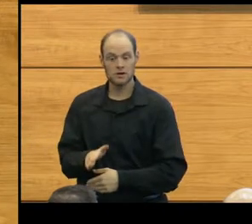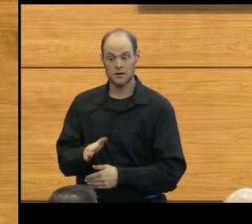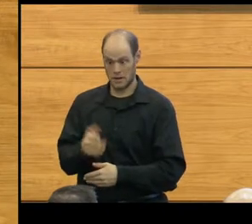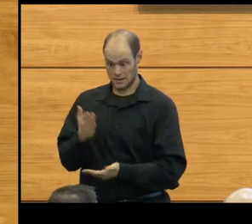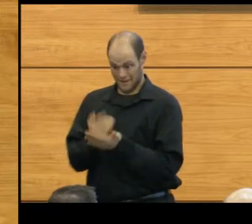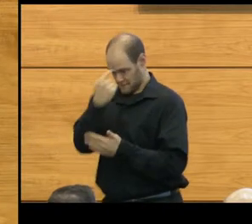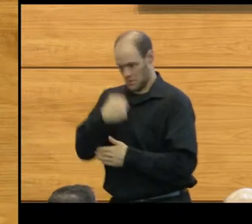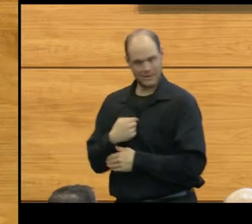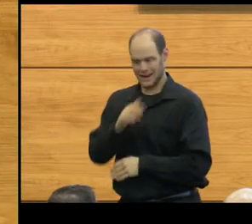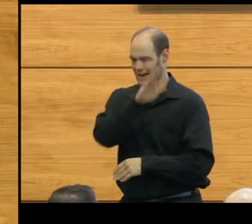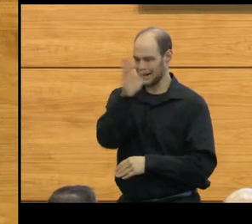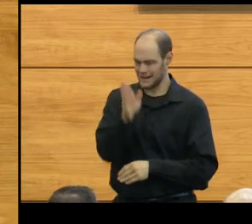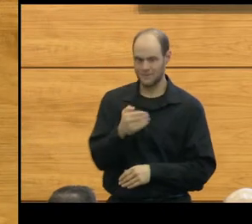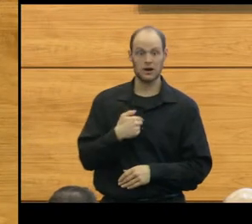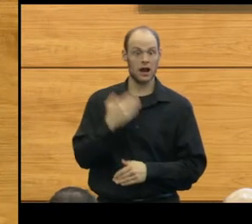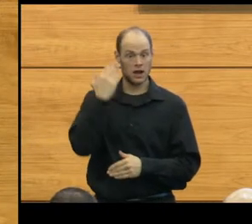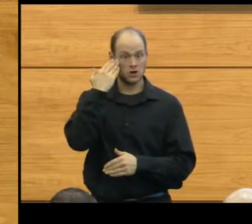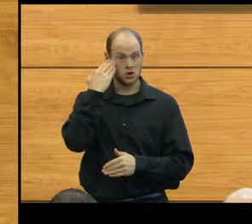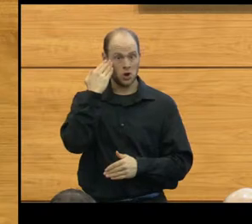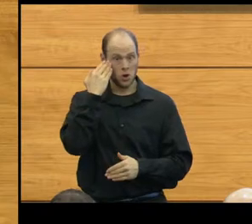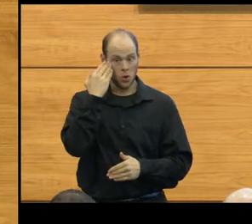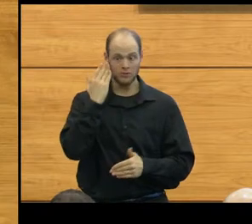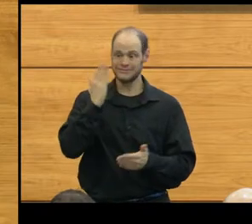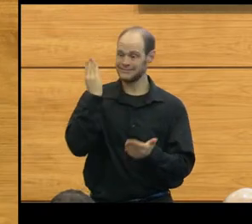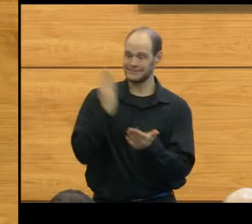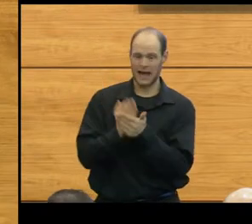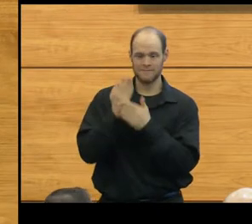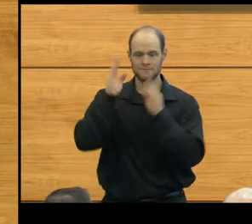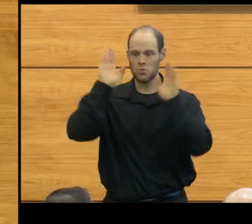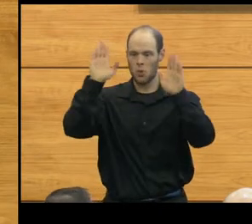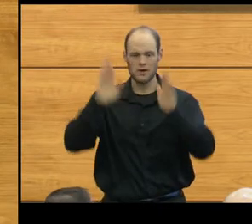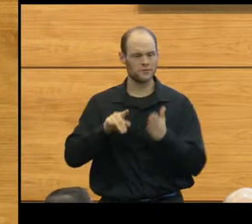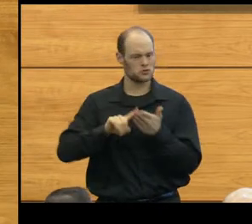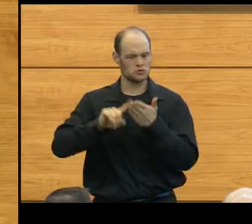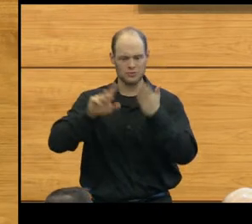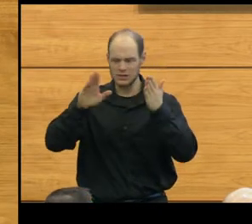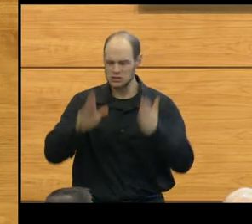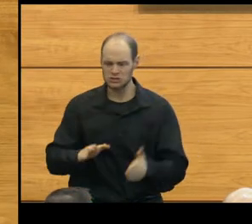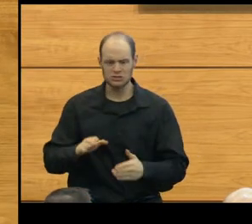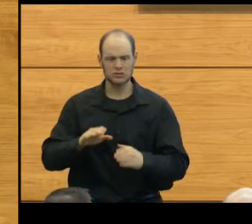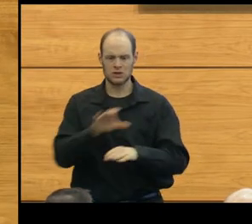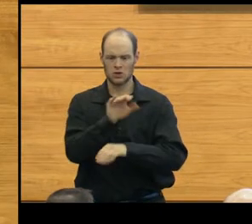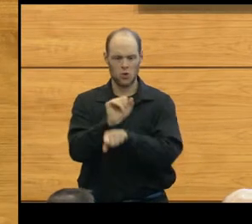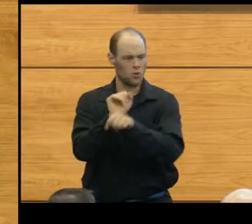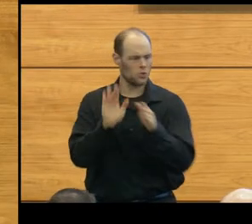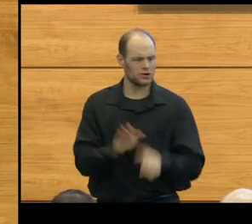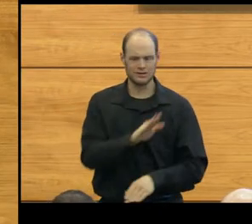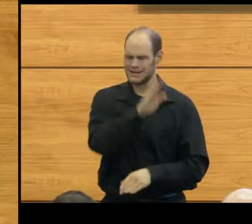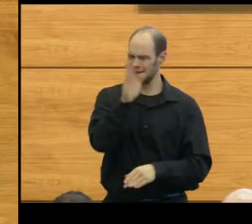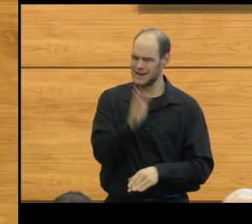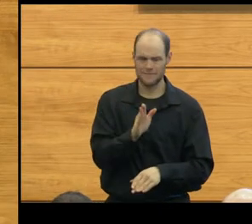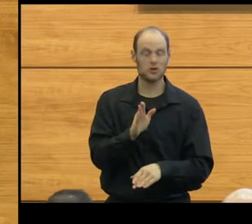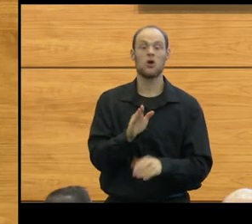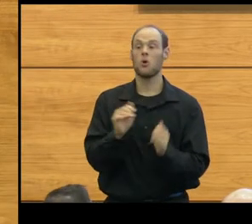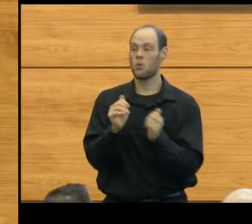for me, and I know it hasn't ended for the wonderful researchers and colleagues that I work with at